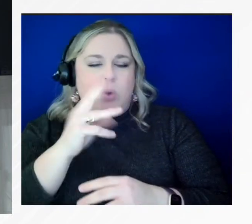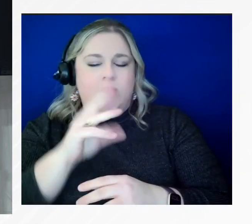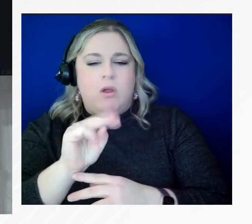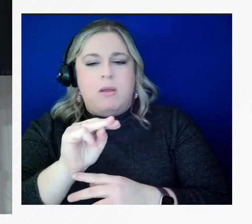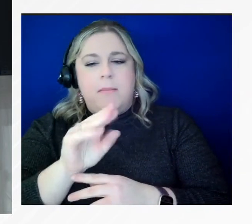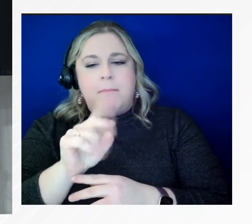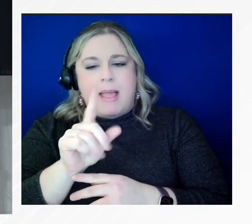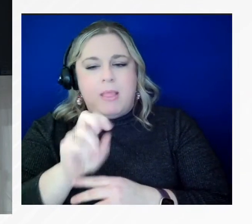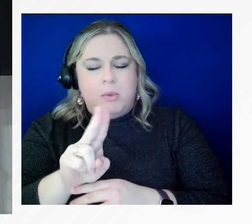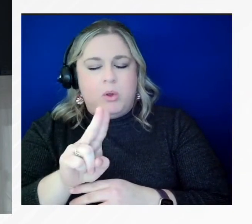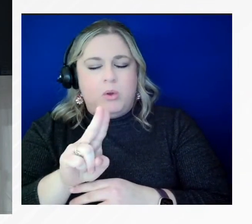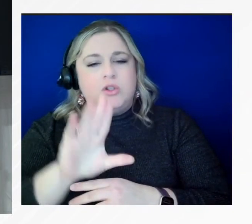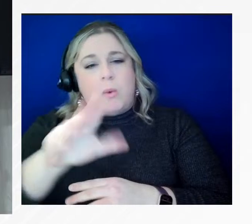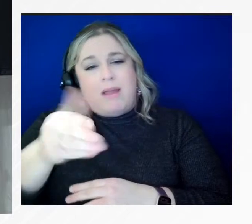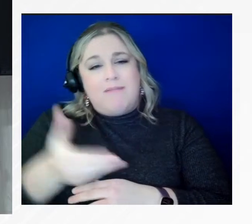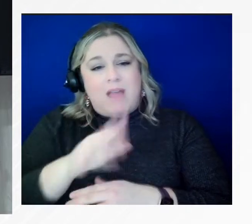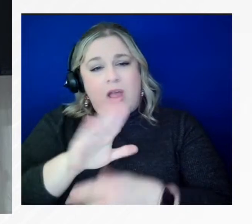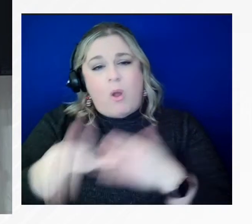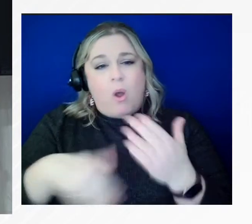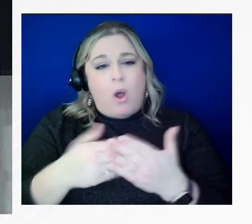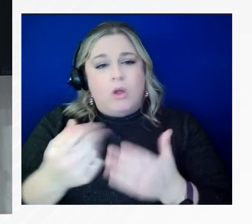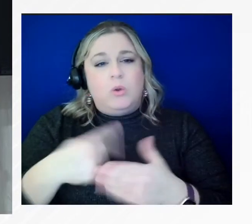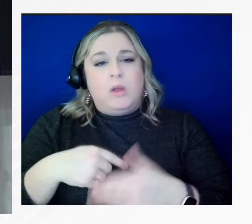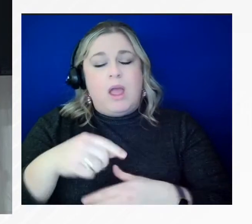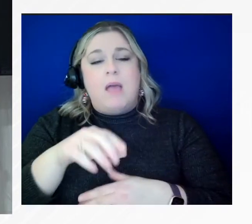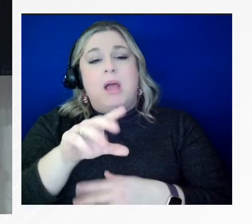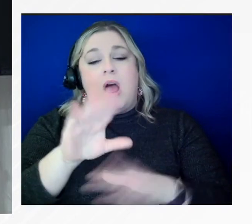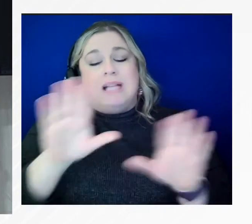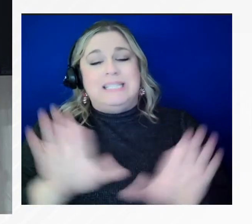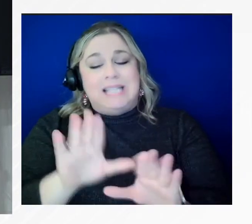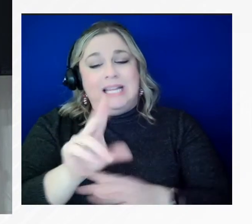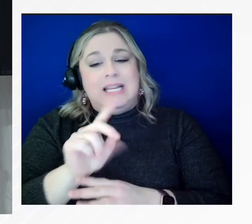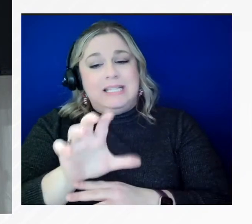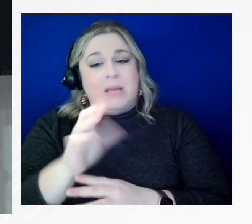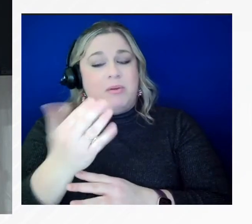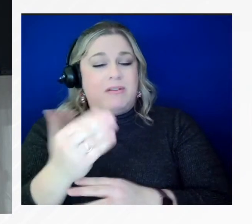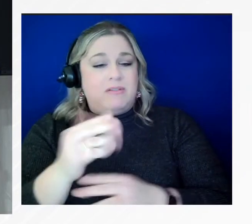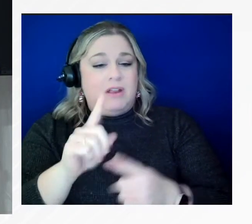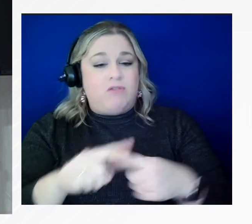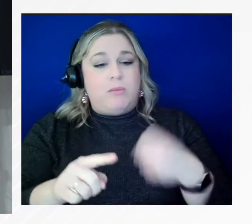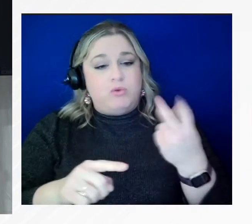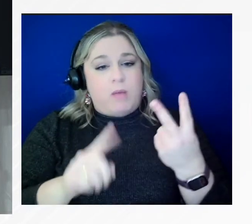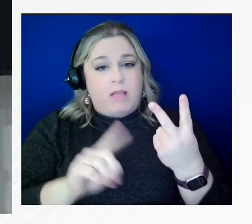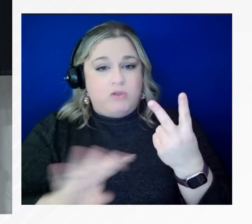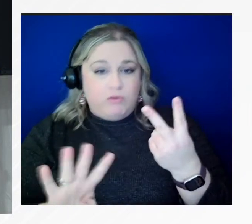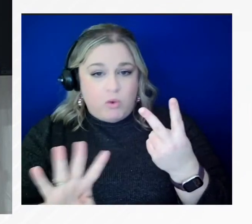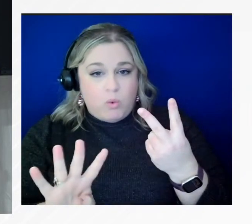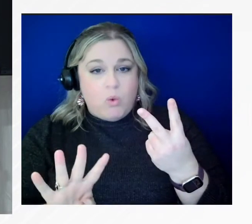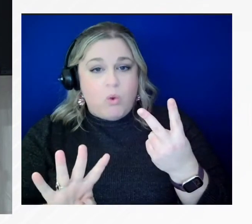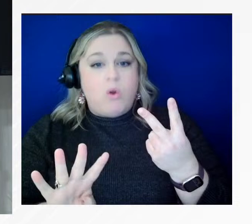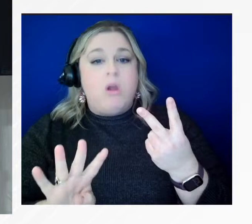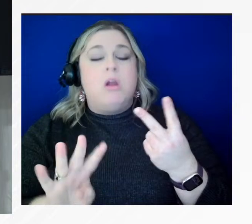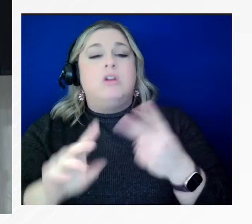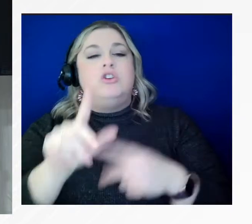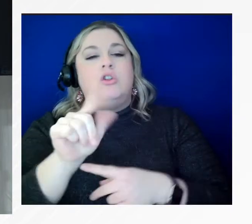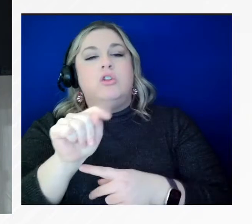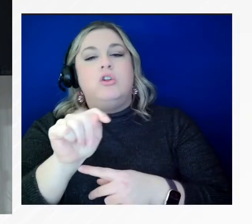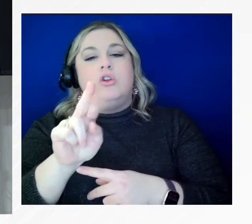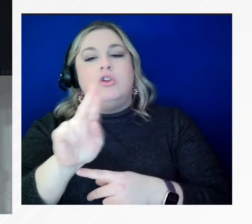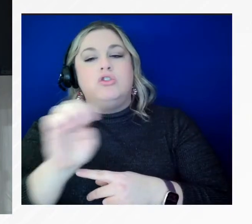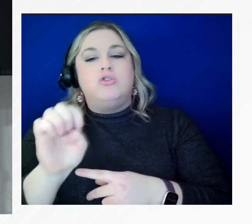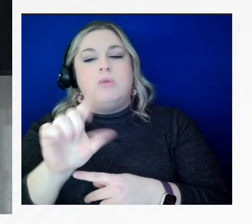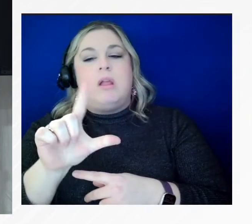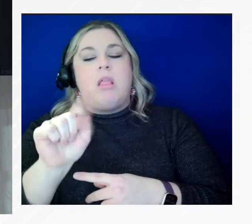on Civic Center Way, Sunday, December 15th from 12 to 4 to have their reopening